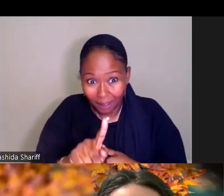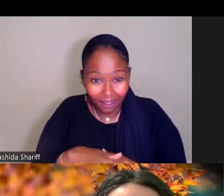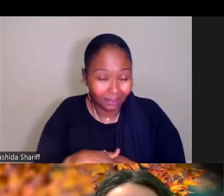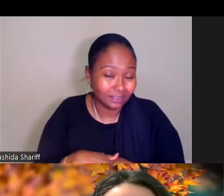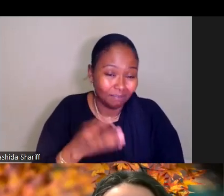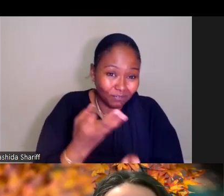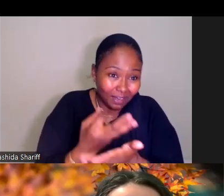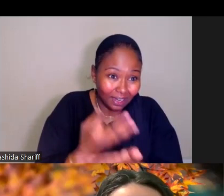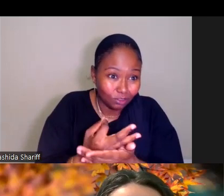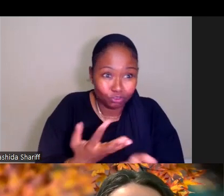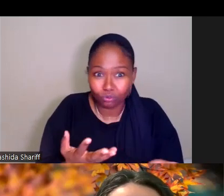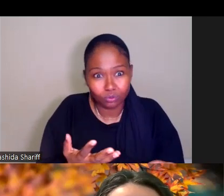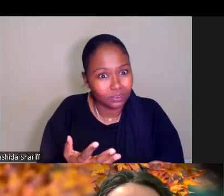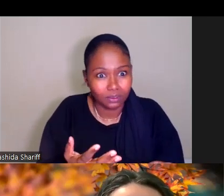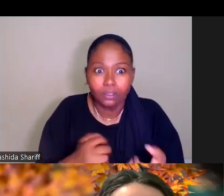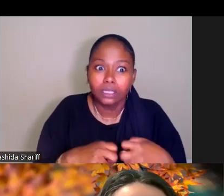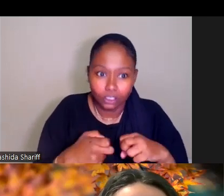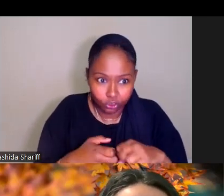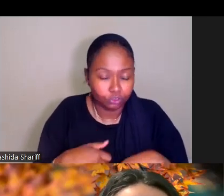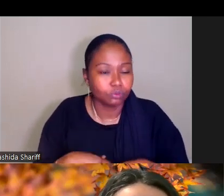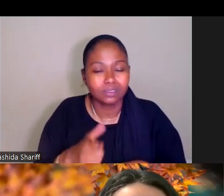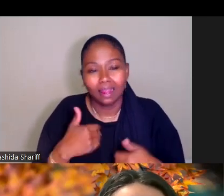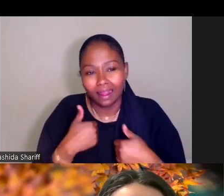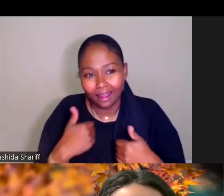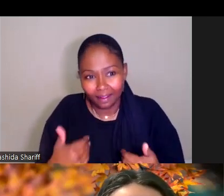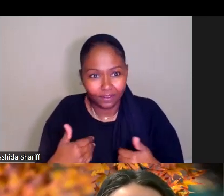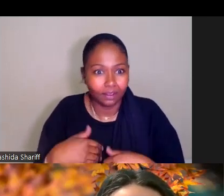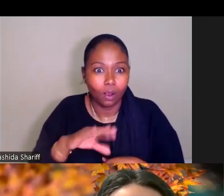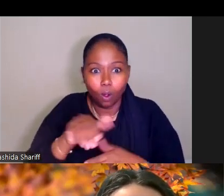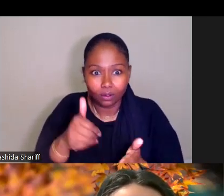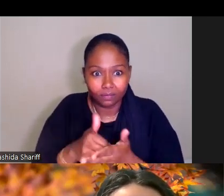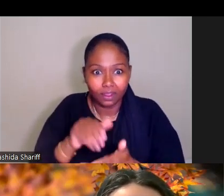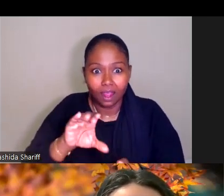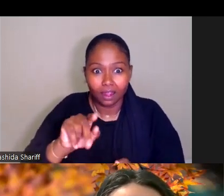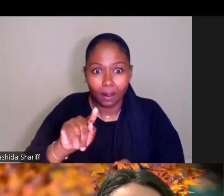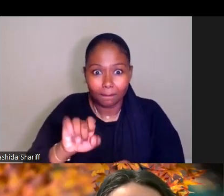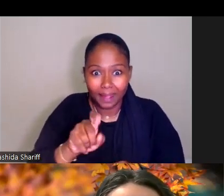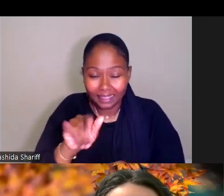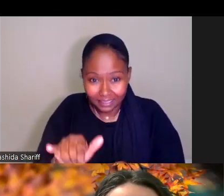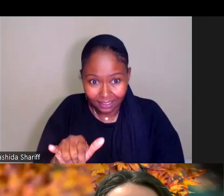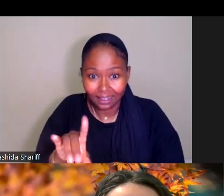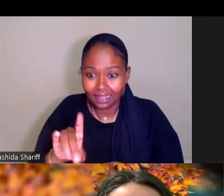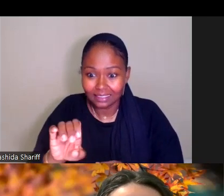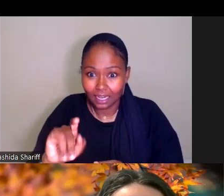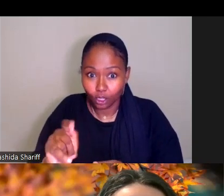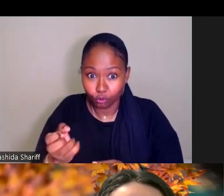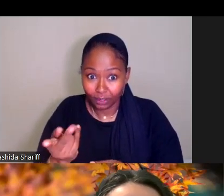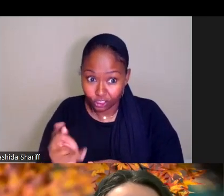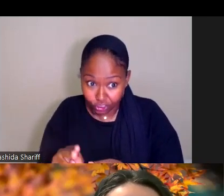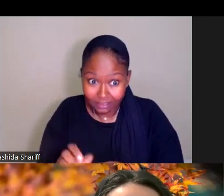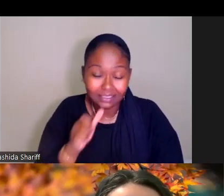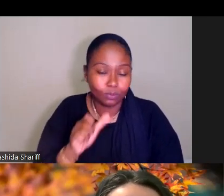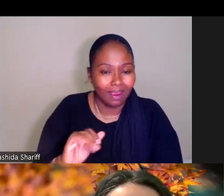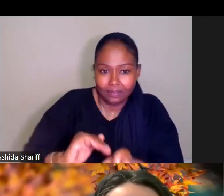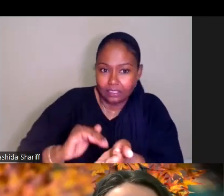institutions, difficulty obtaining capacity declarations in order to set up the conservatorship, doctors who are unwilling